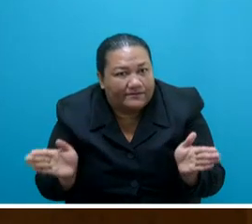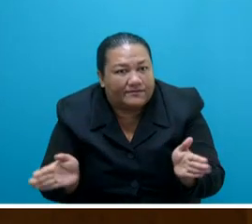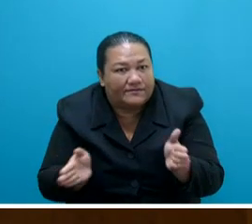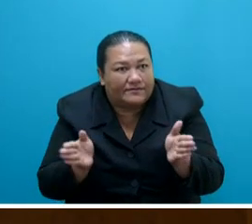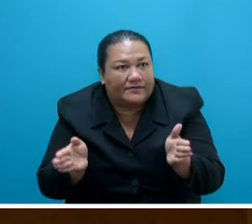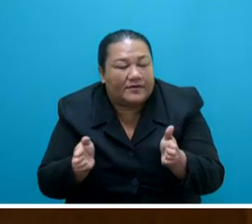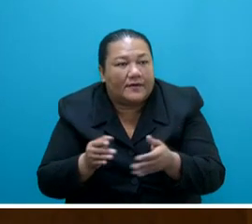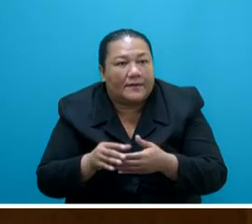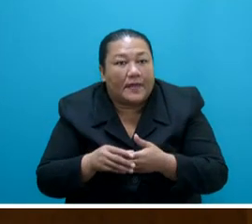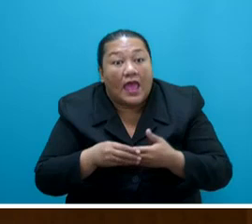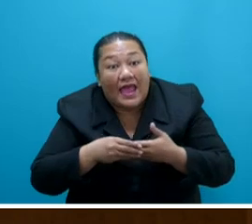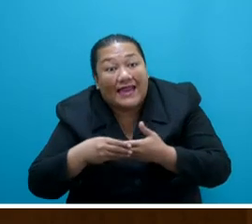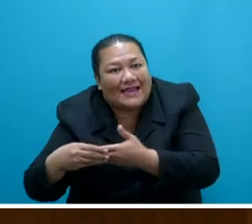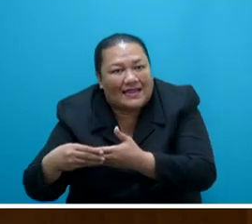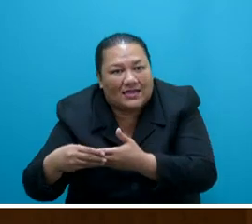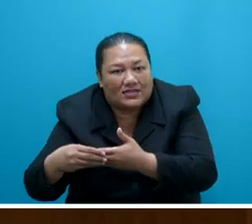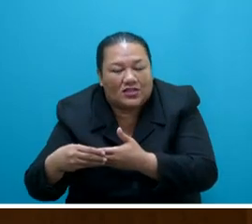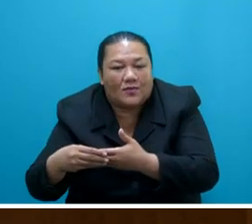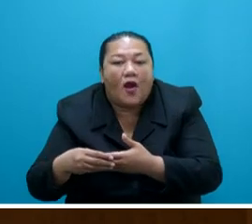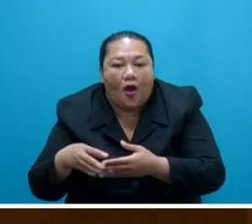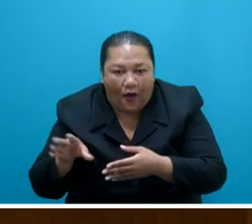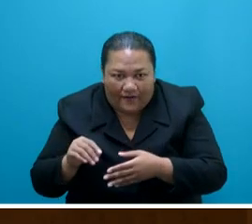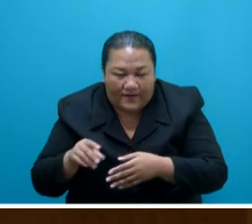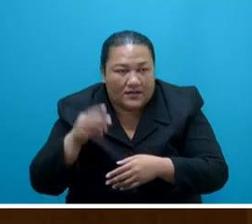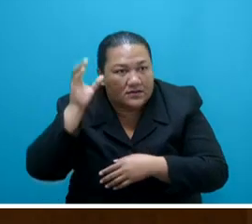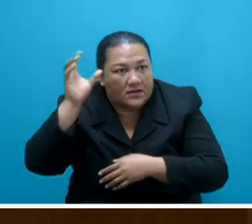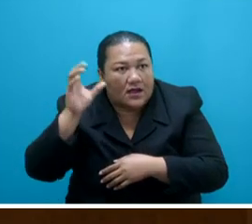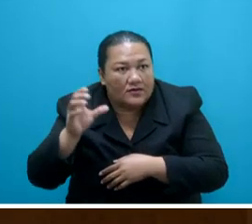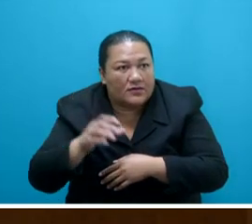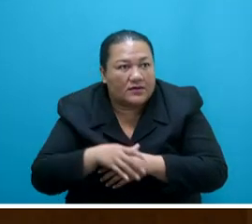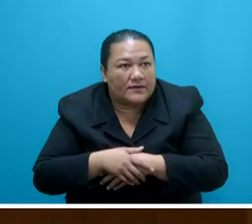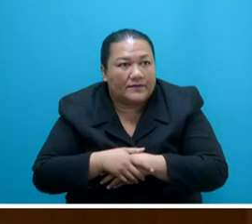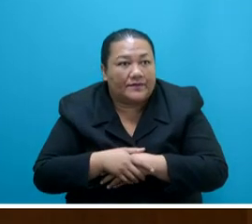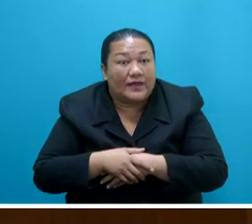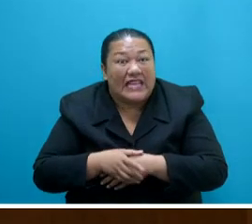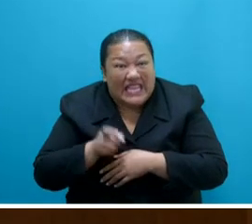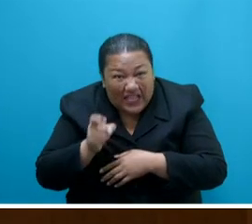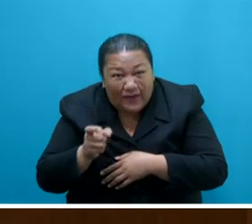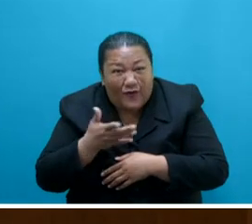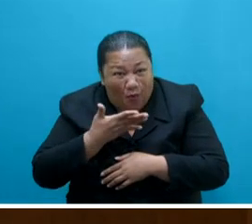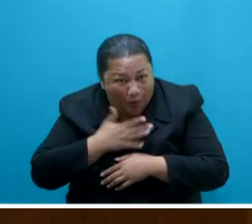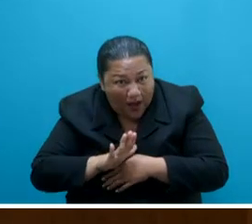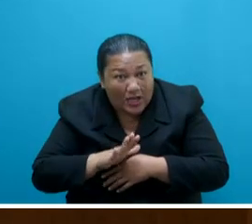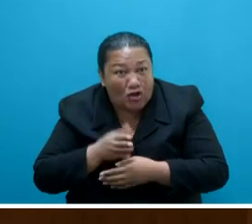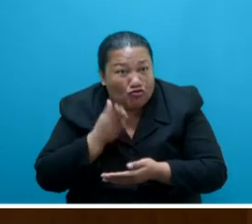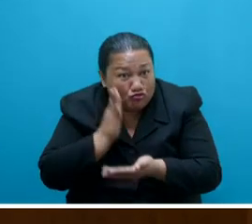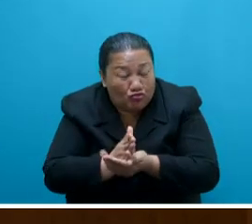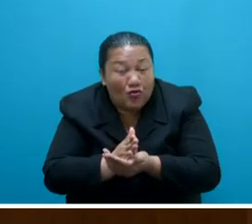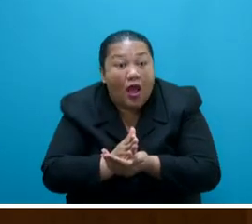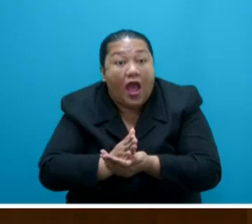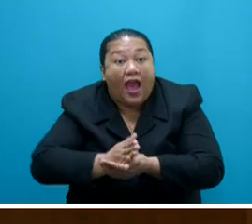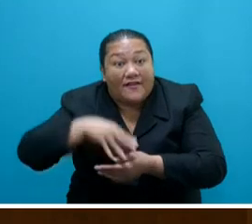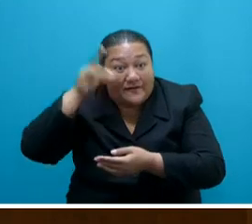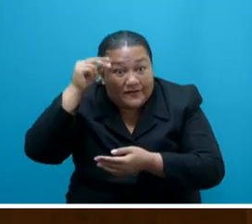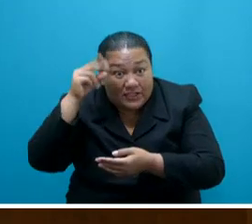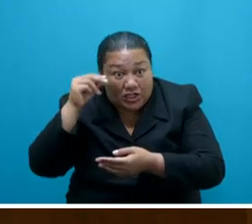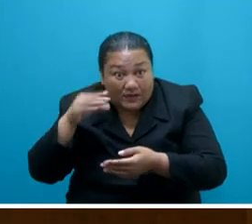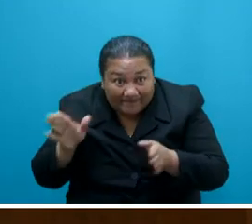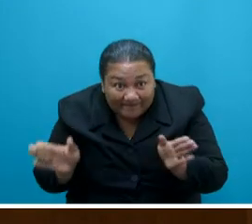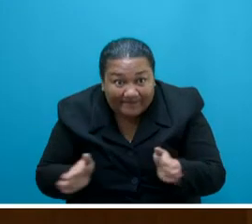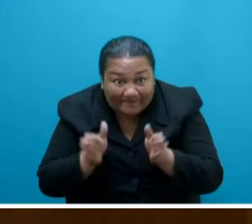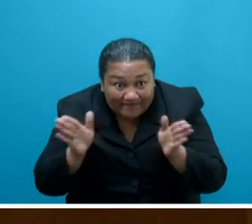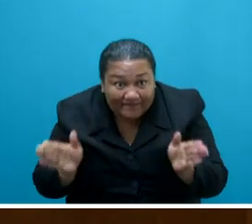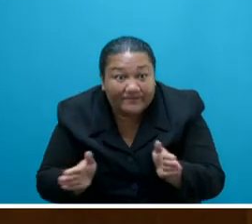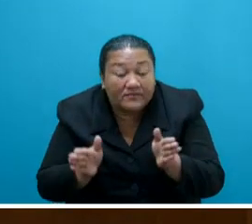I want to tell the opposition side of the House, if you want to see true Fijian patriots, go to the front line of our diplomatic